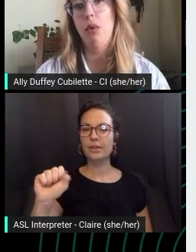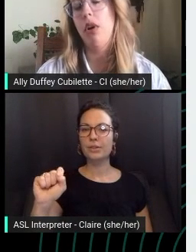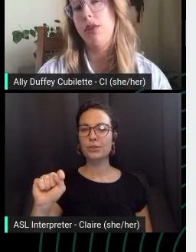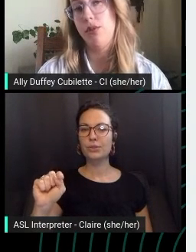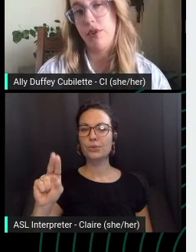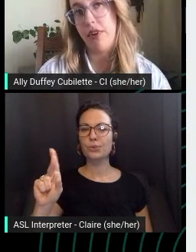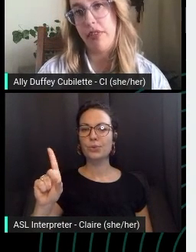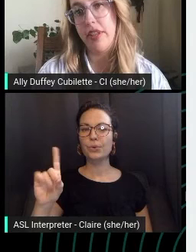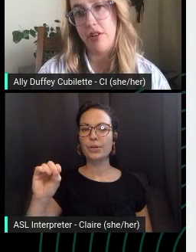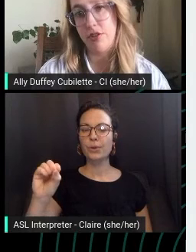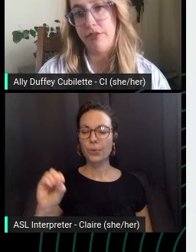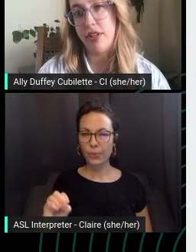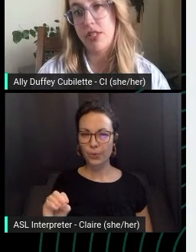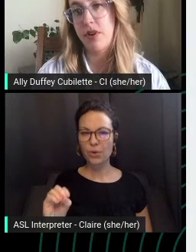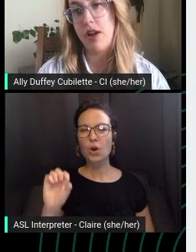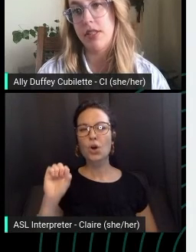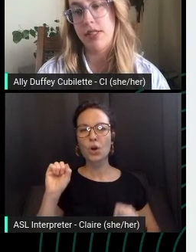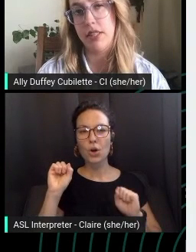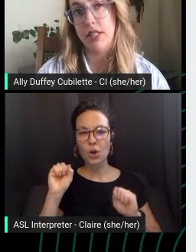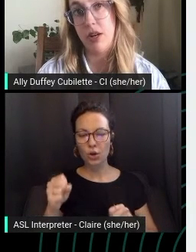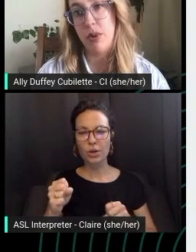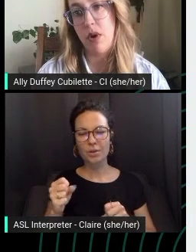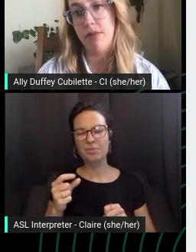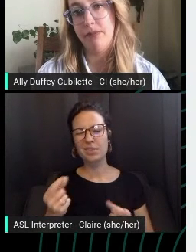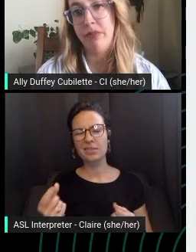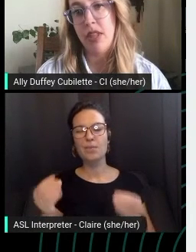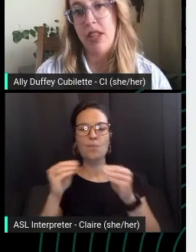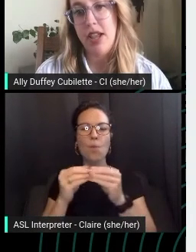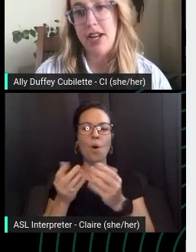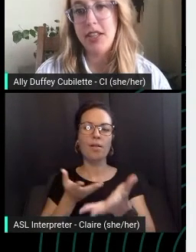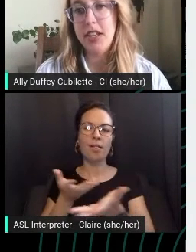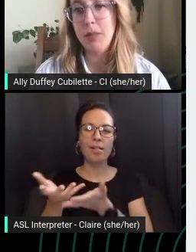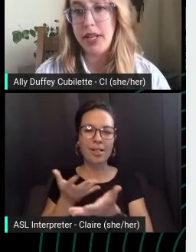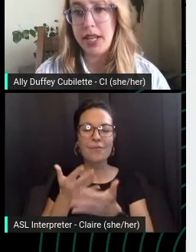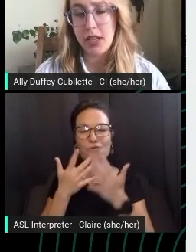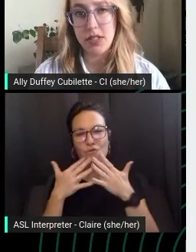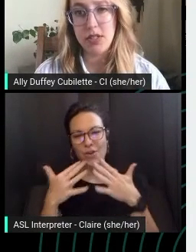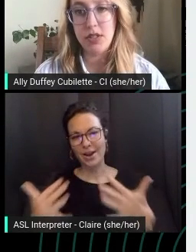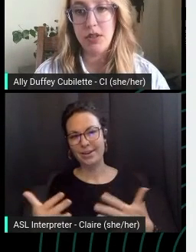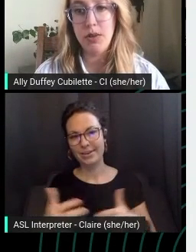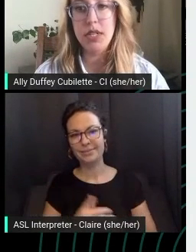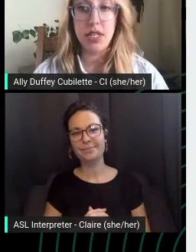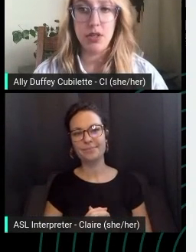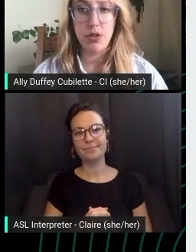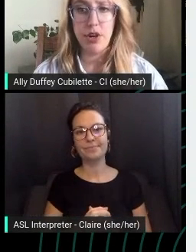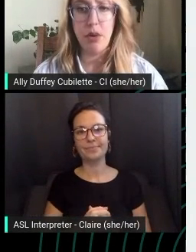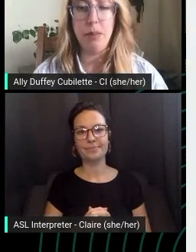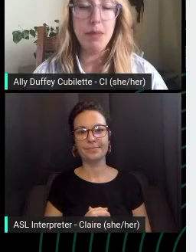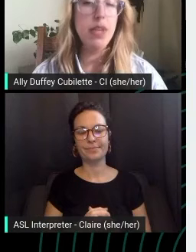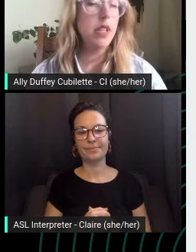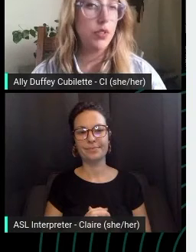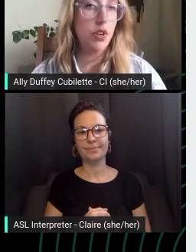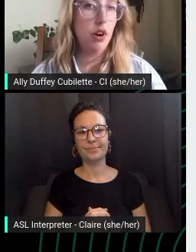a more user-friendly interface for accessing the data we want. And I think in many cases, using Data Studio may be easier and